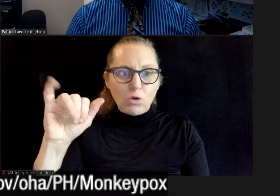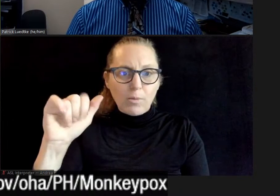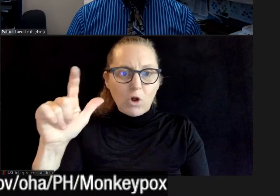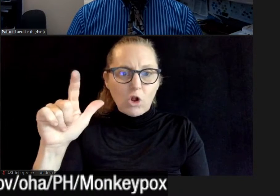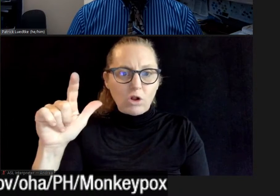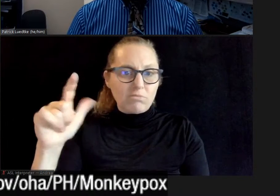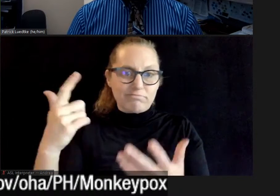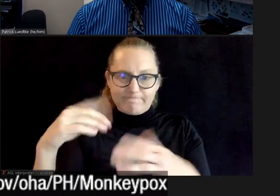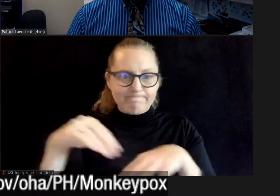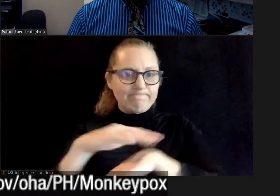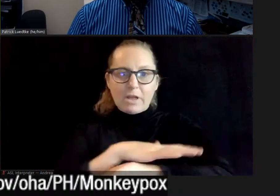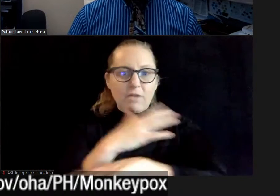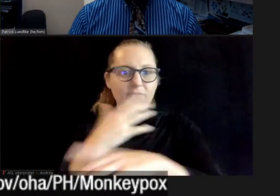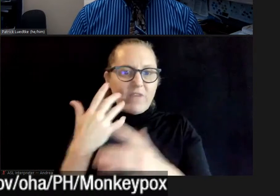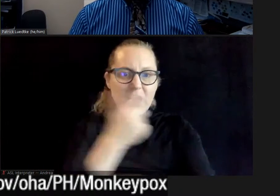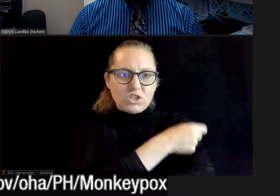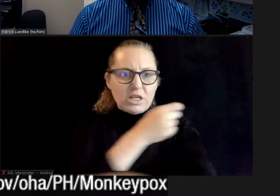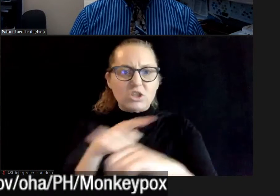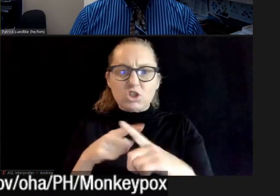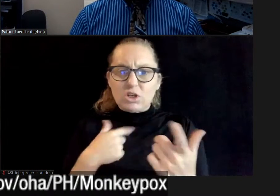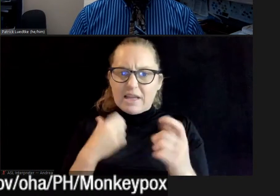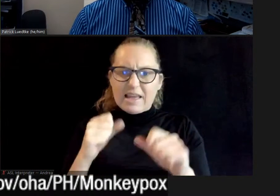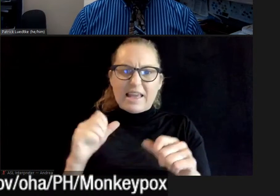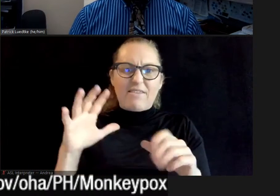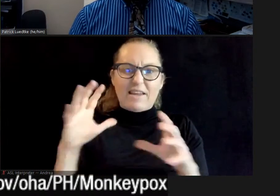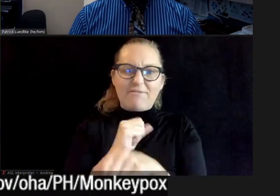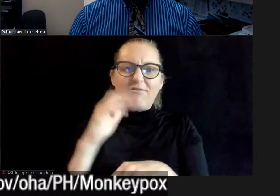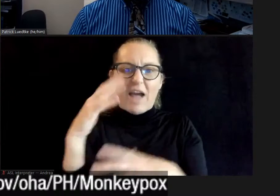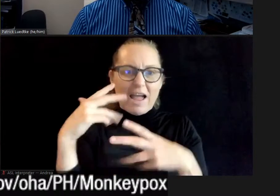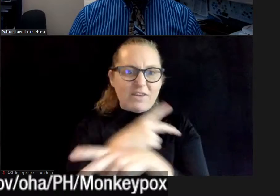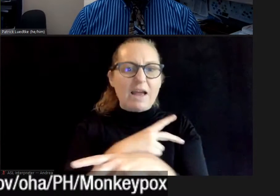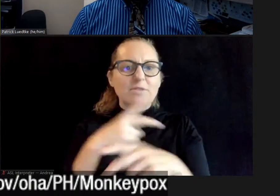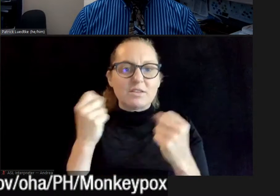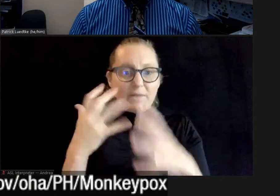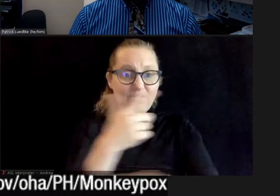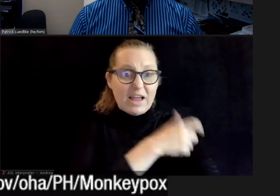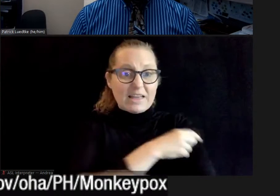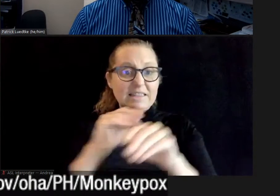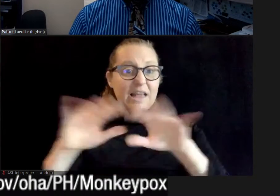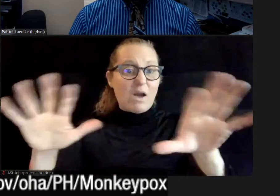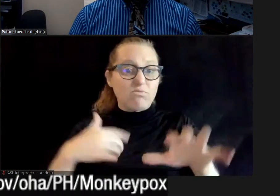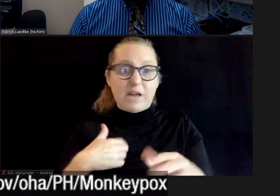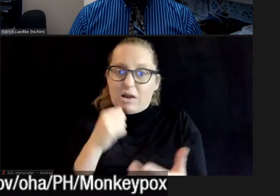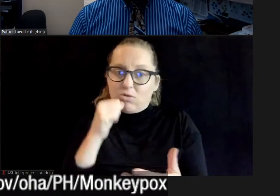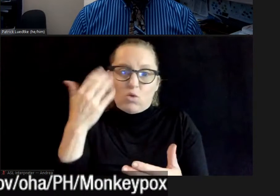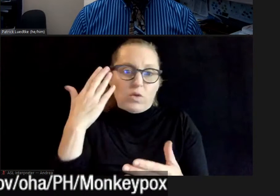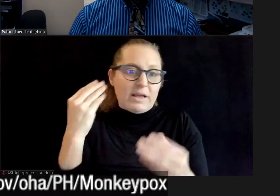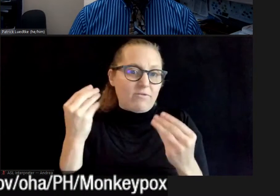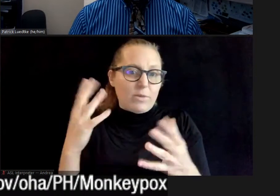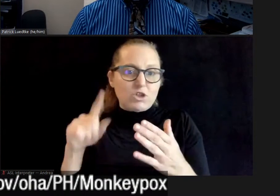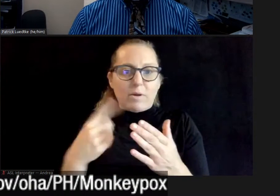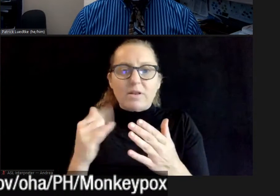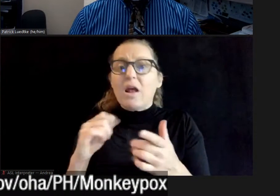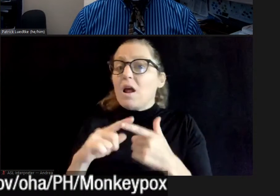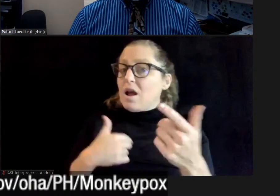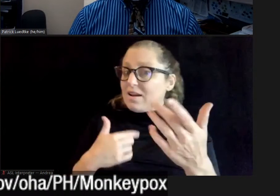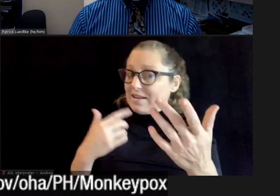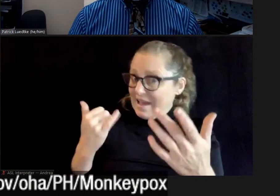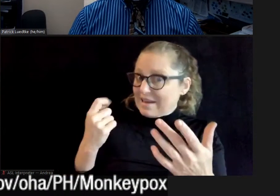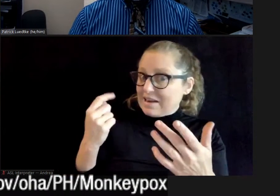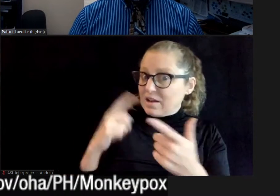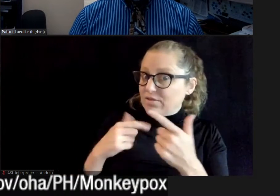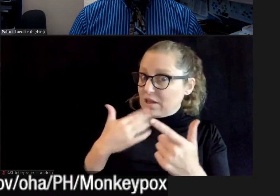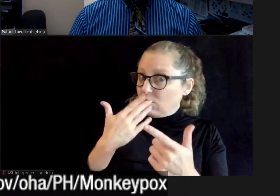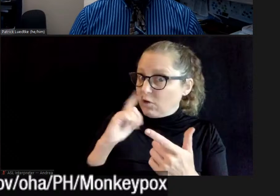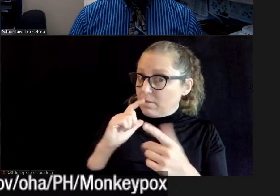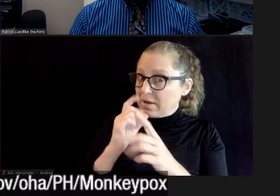vaccines out, but I don't have a definitive number of that. That's something OHA collects. Got it. And thanks for mentioning that strategy